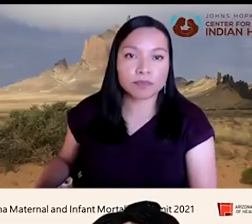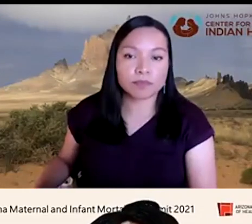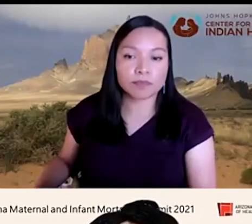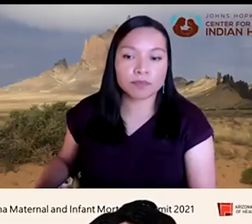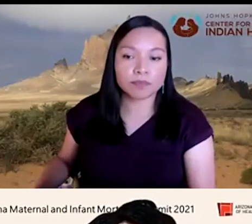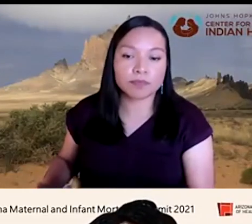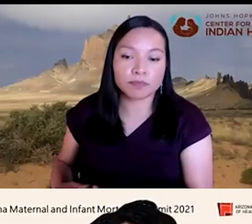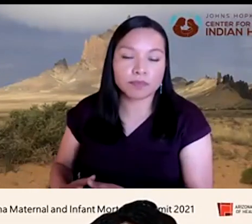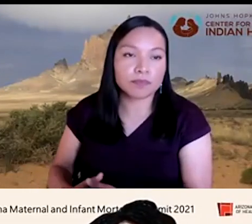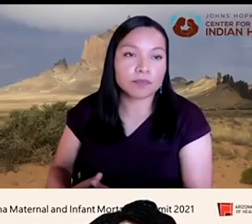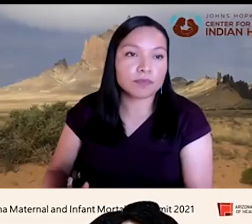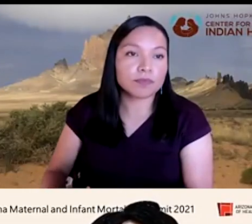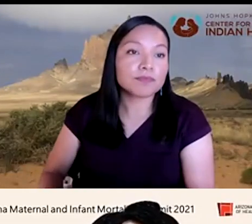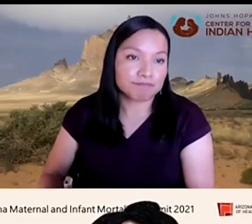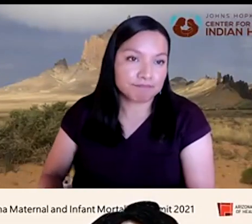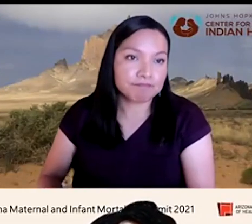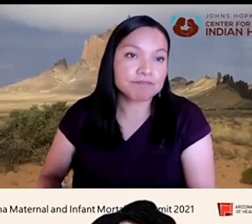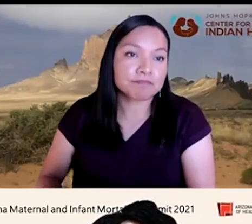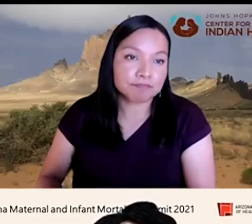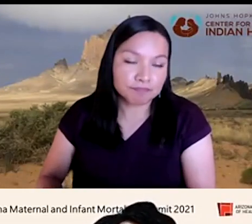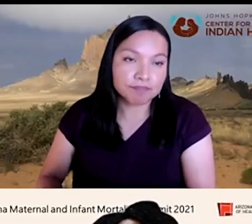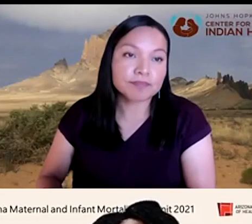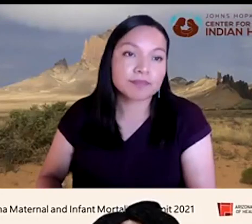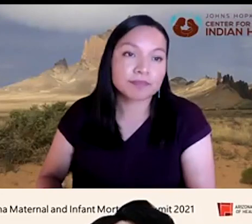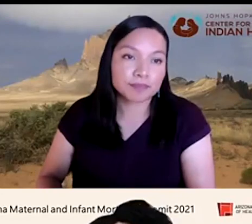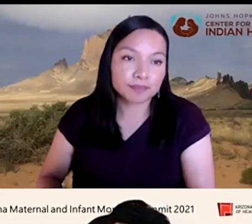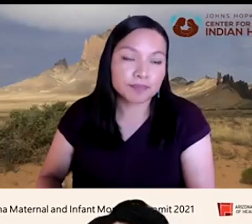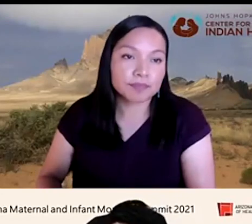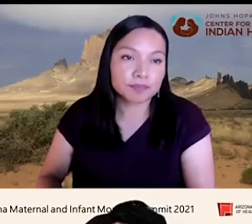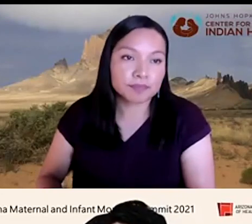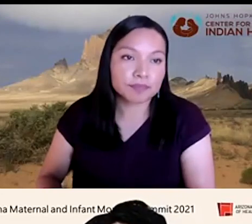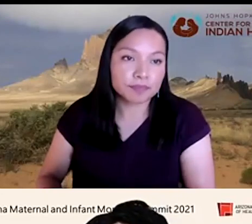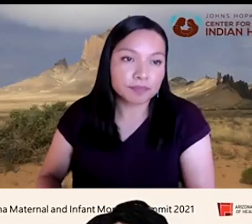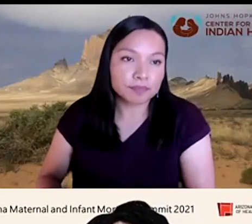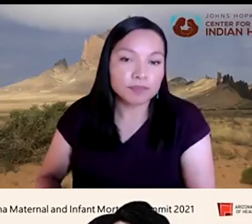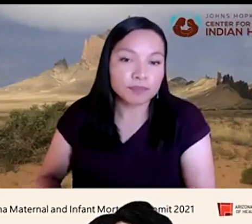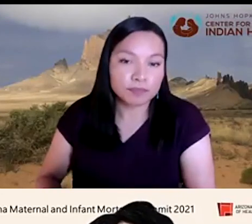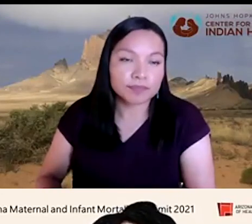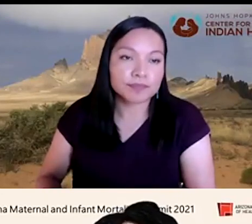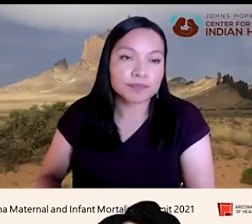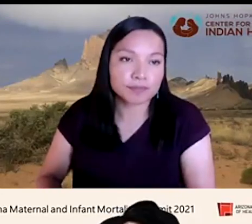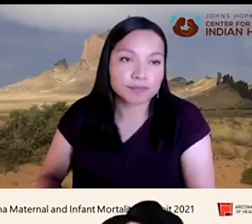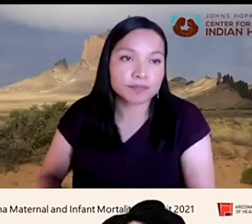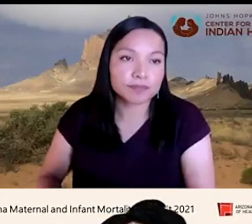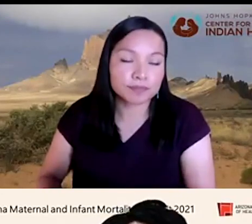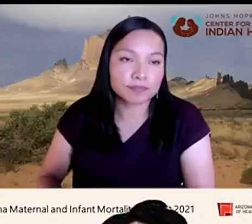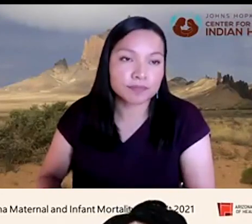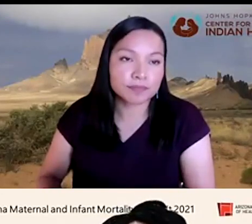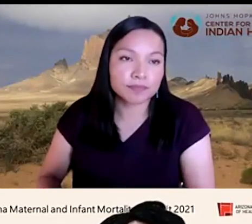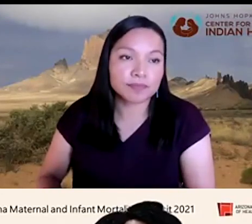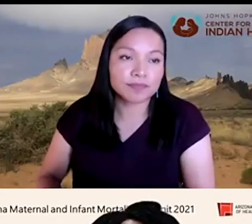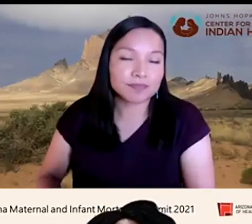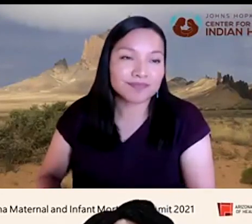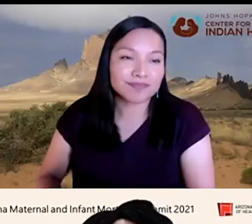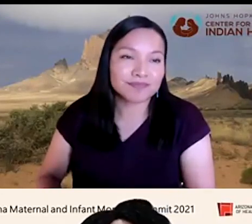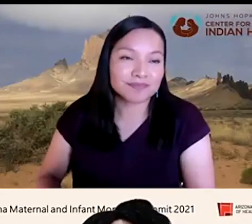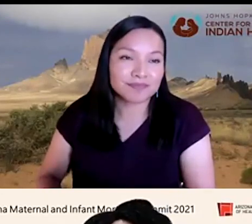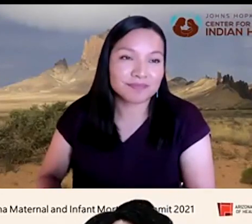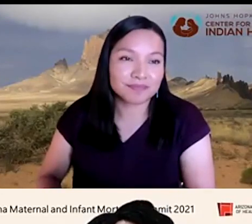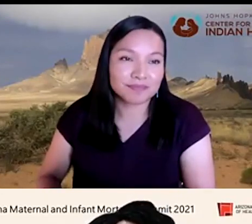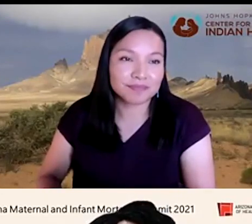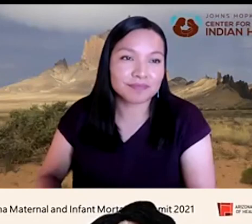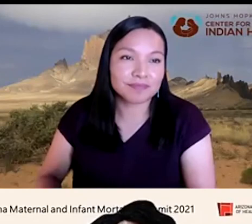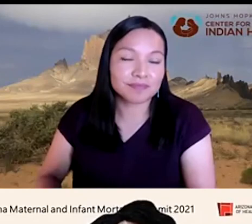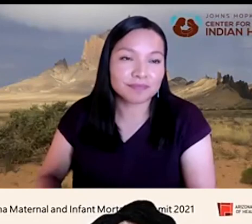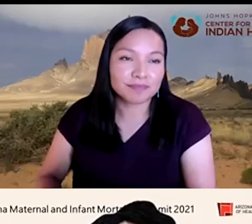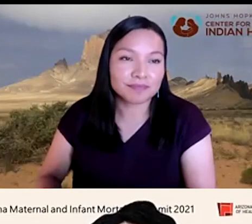in every community, and Western medicine is not the be all and end all for wisdom. We can find wisdom in Native communities and Black communities.